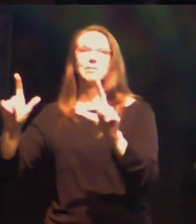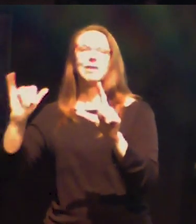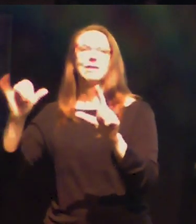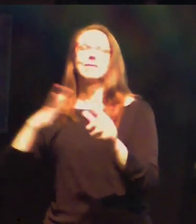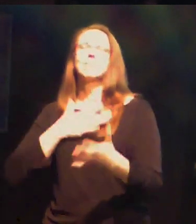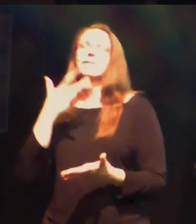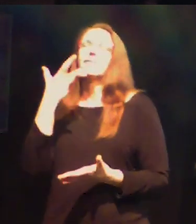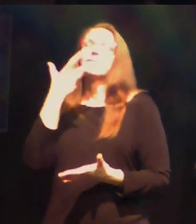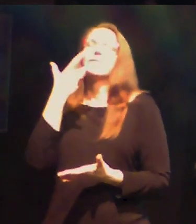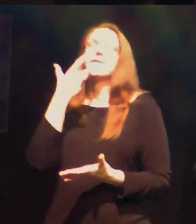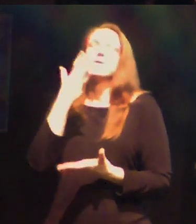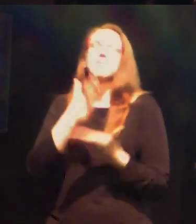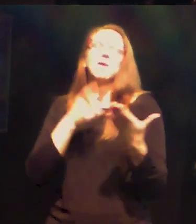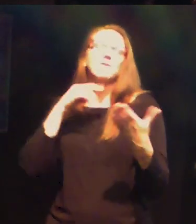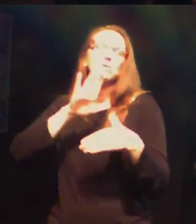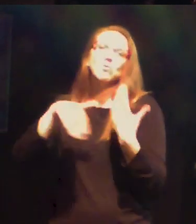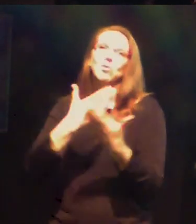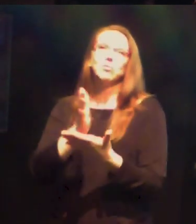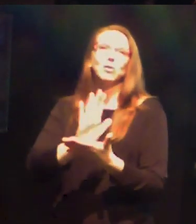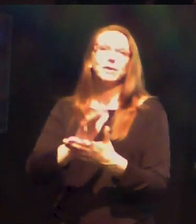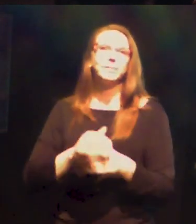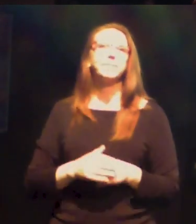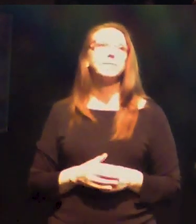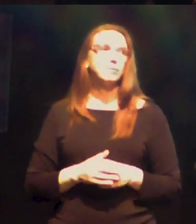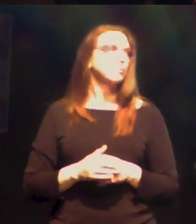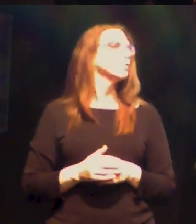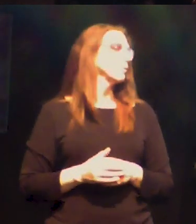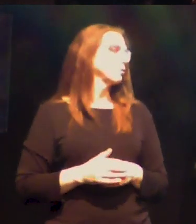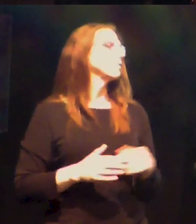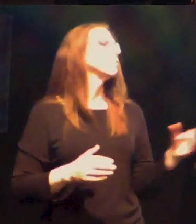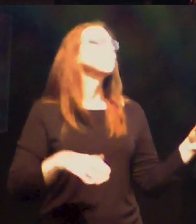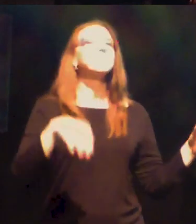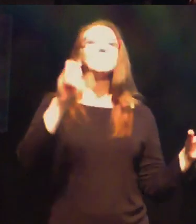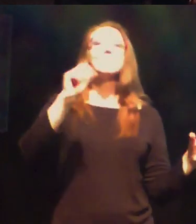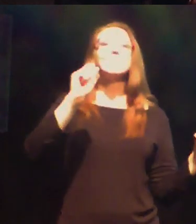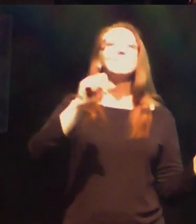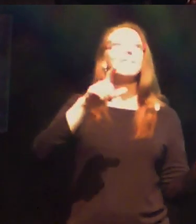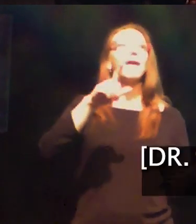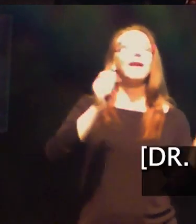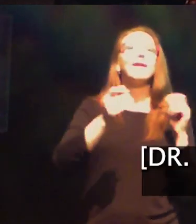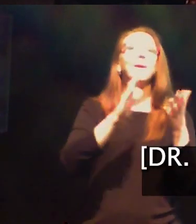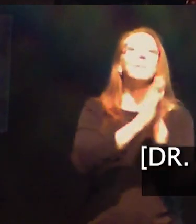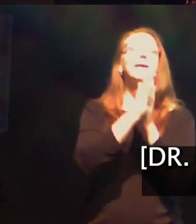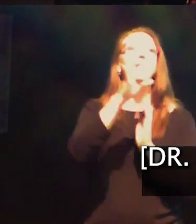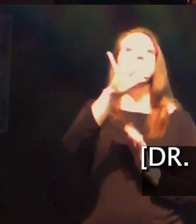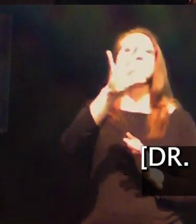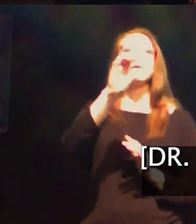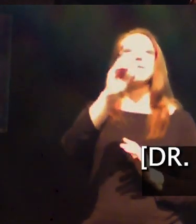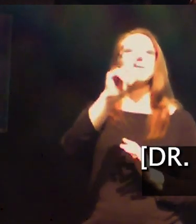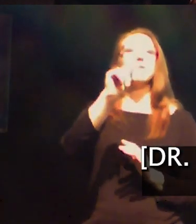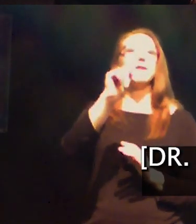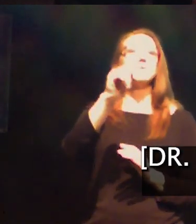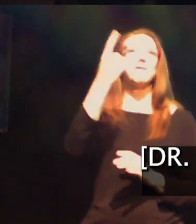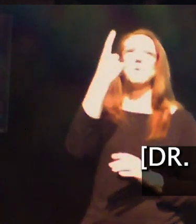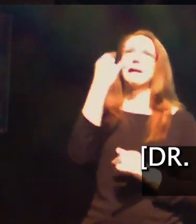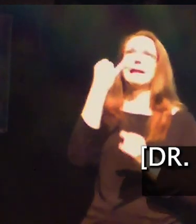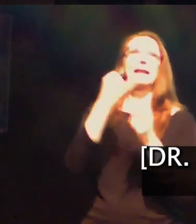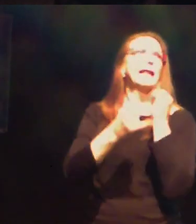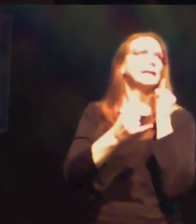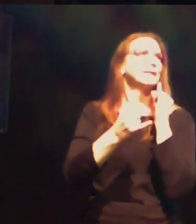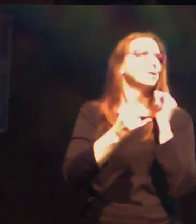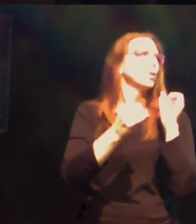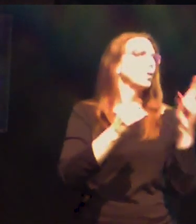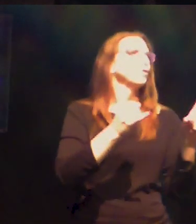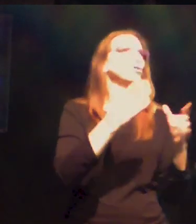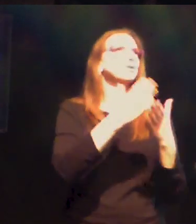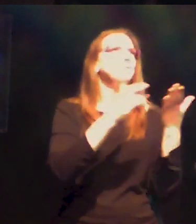one of my favorite components of this entire film. Yeah, we turn into the font, basically. Gosh, I think that we have one last question over here.